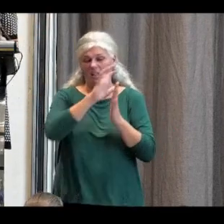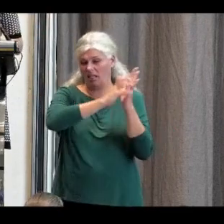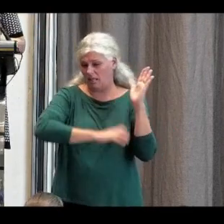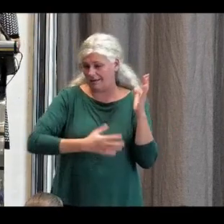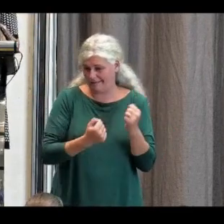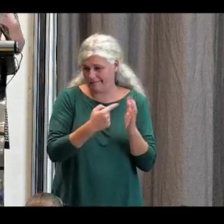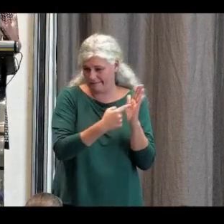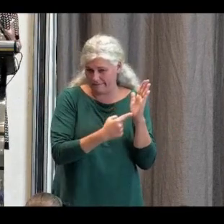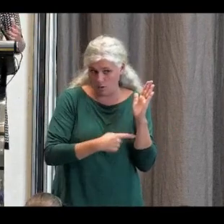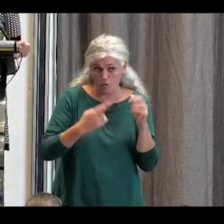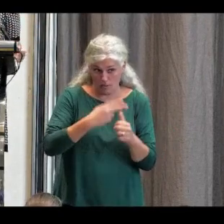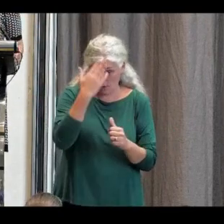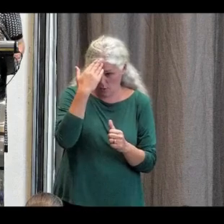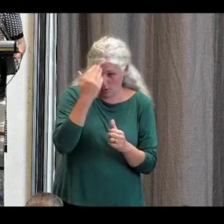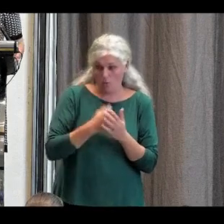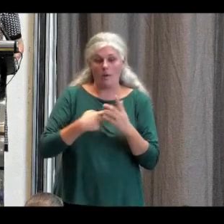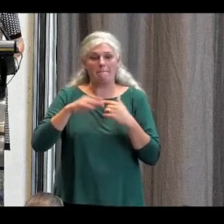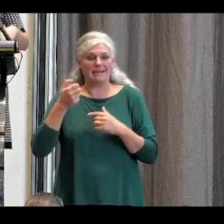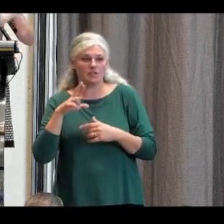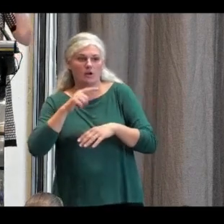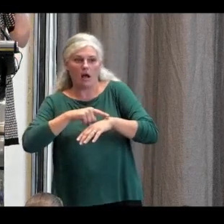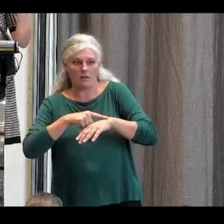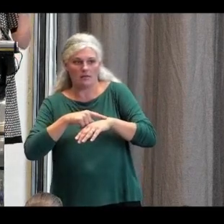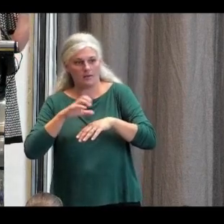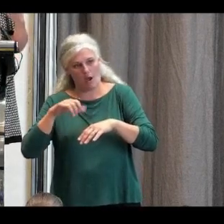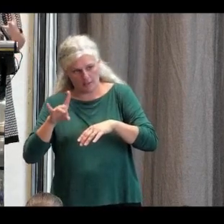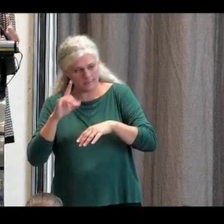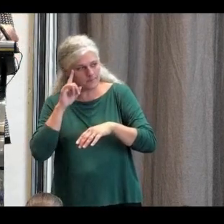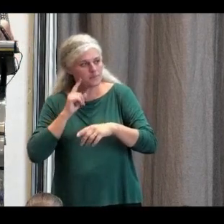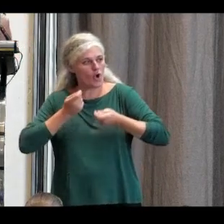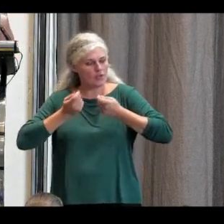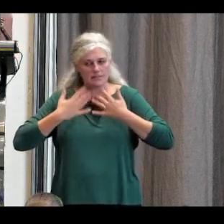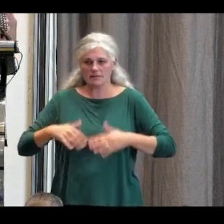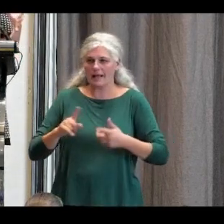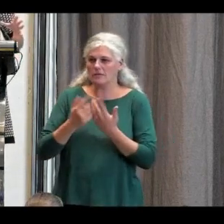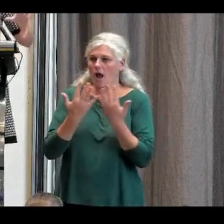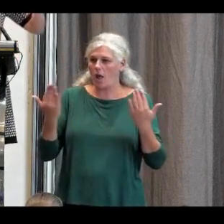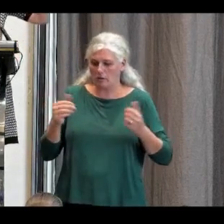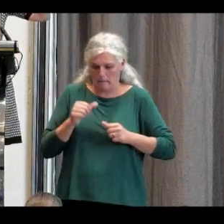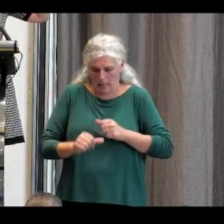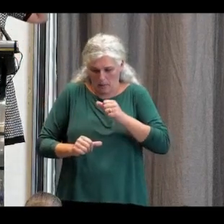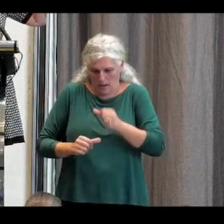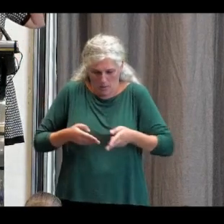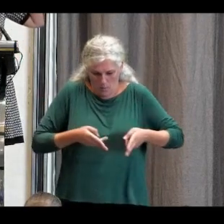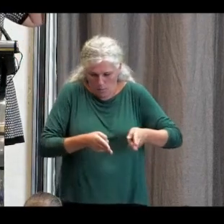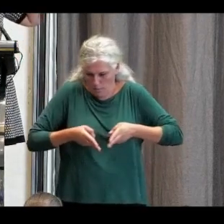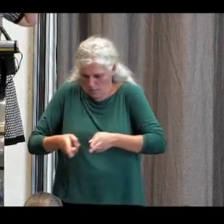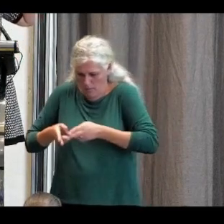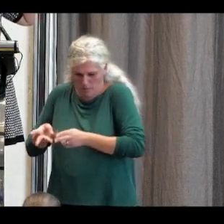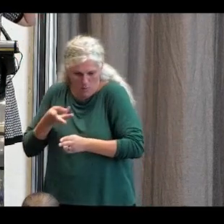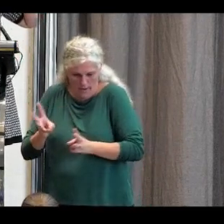of things that we already know that the master clock coordinate, and lots of pathways or lots of